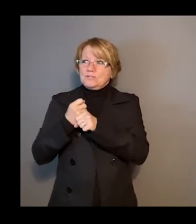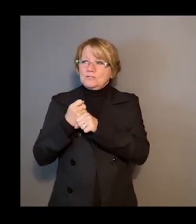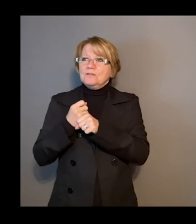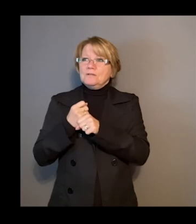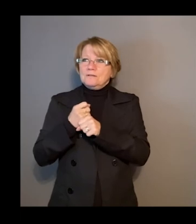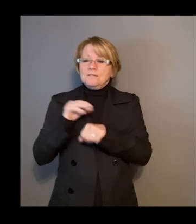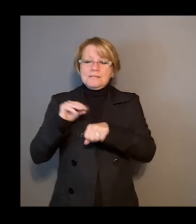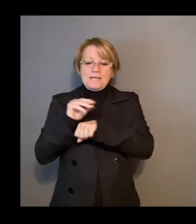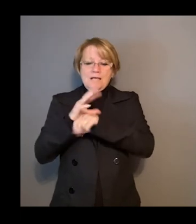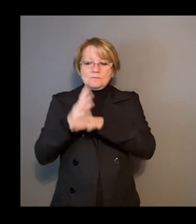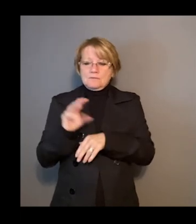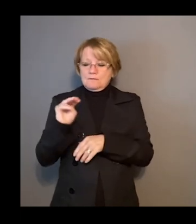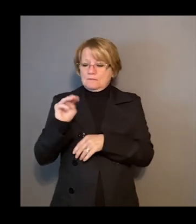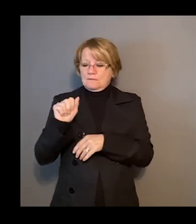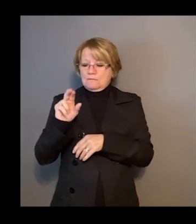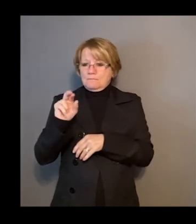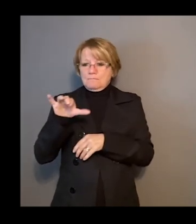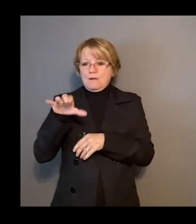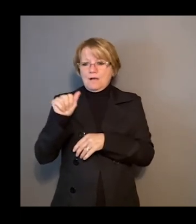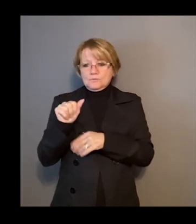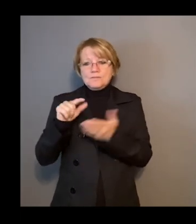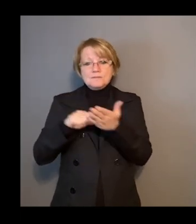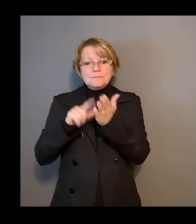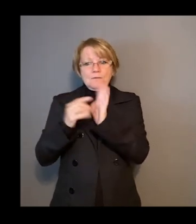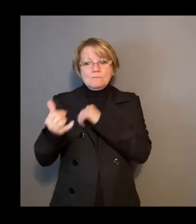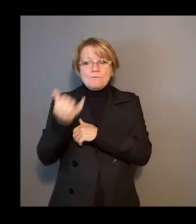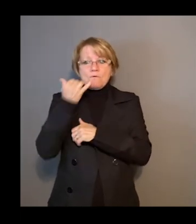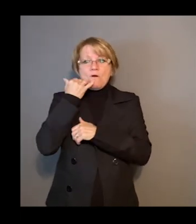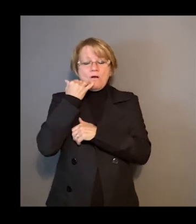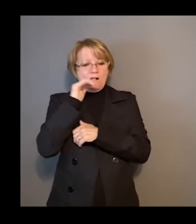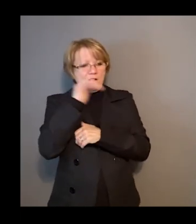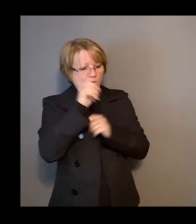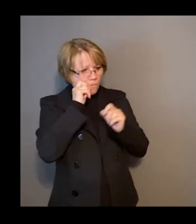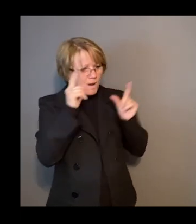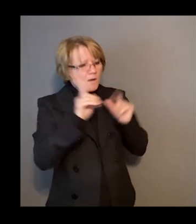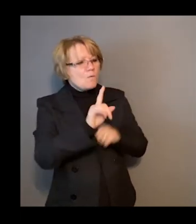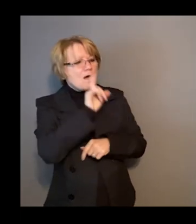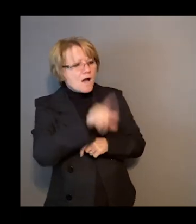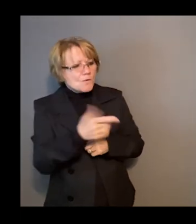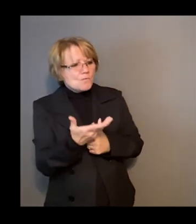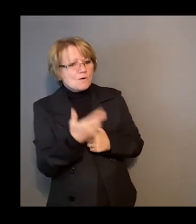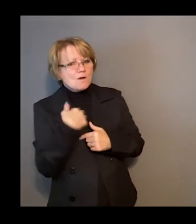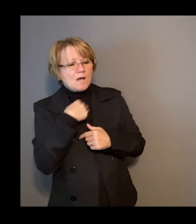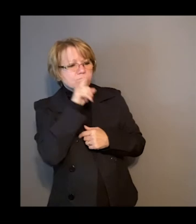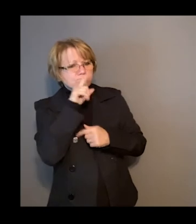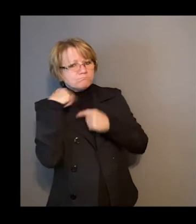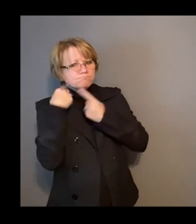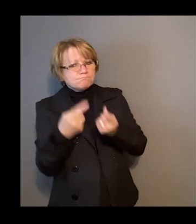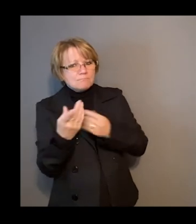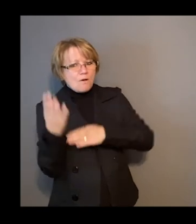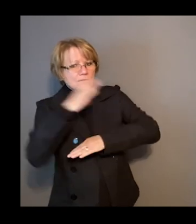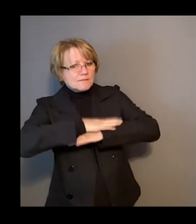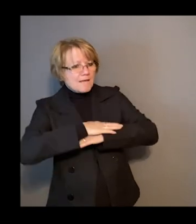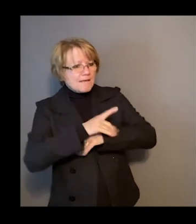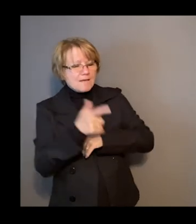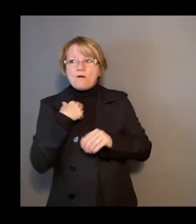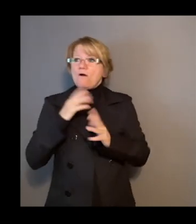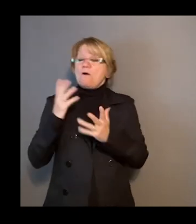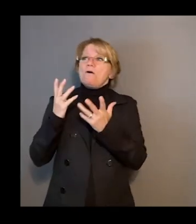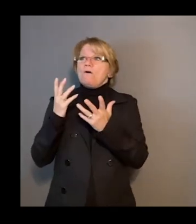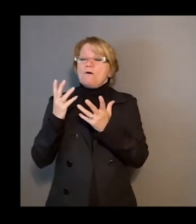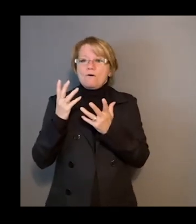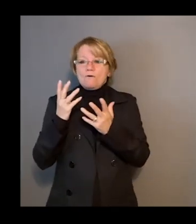and wake me up my sleep and really say like, where are you? Like, I haven't seen you all day. So there was days where I would wake up and be like, let me get to school because I